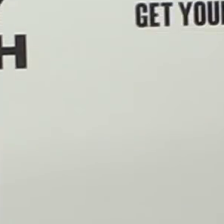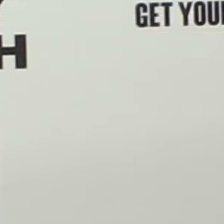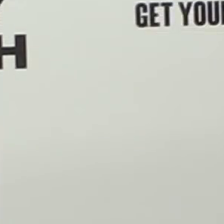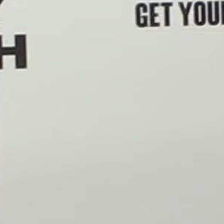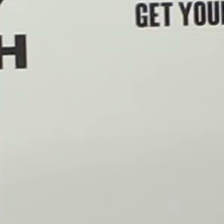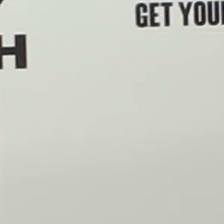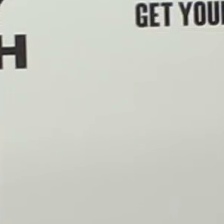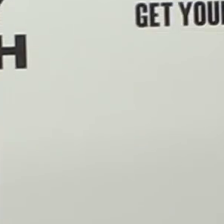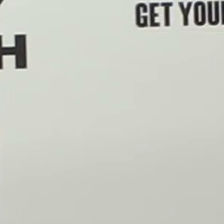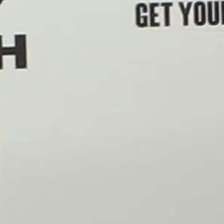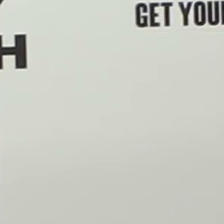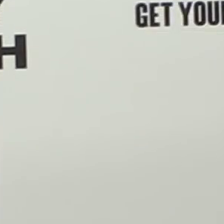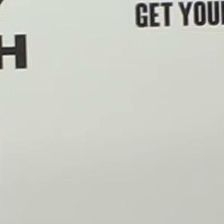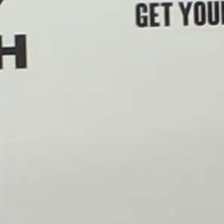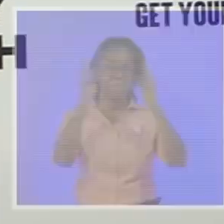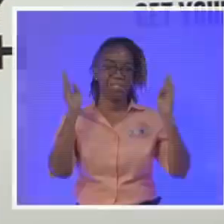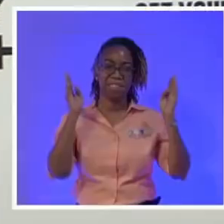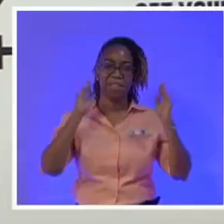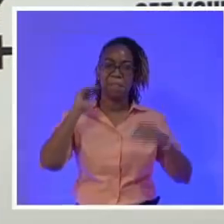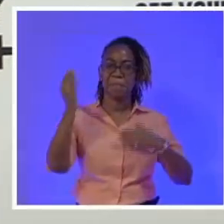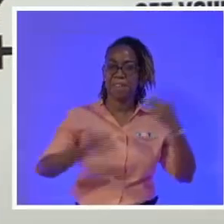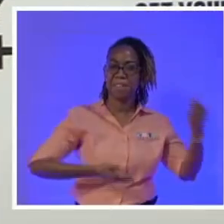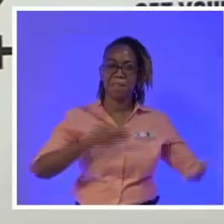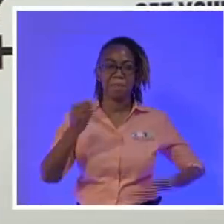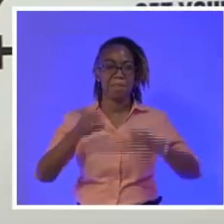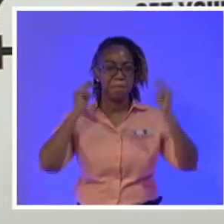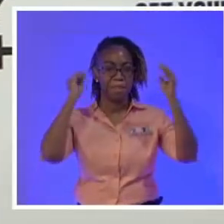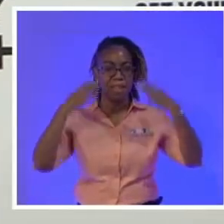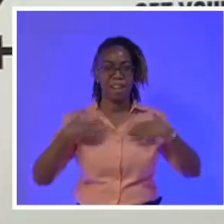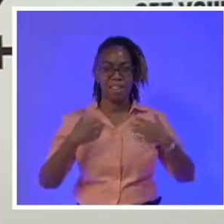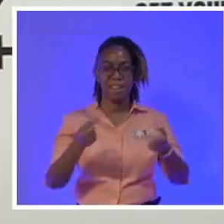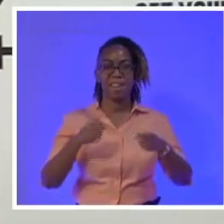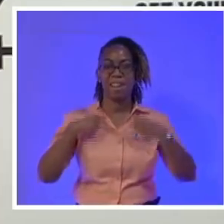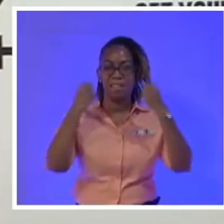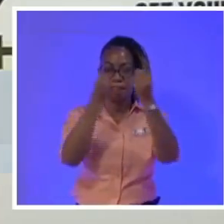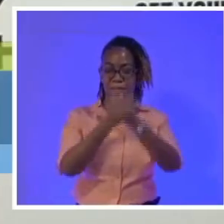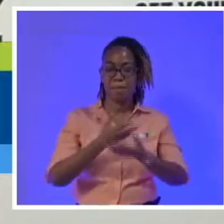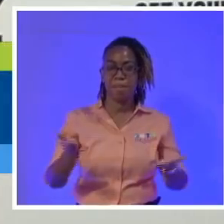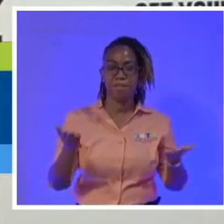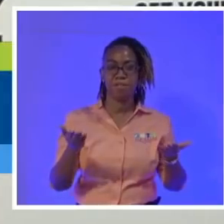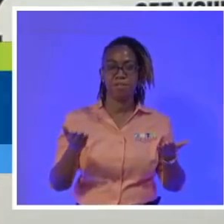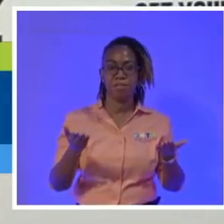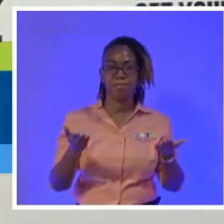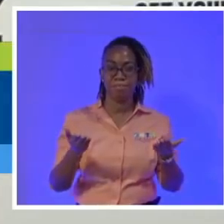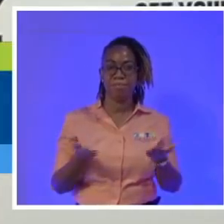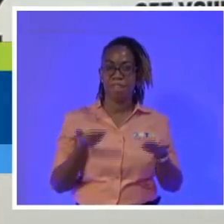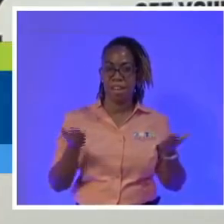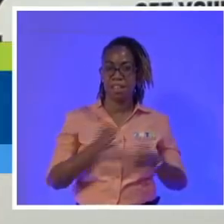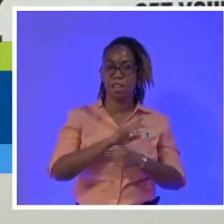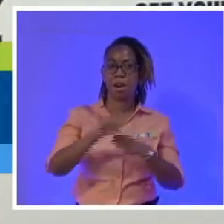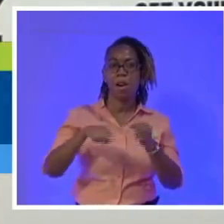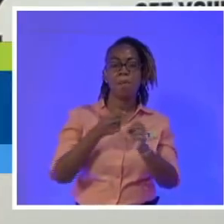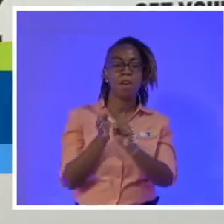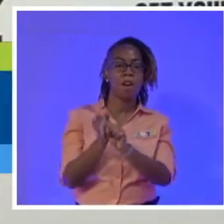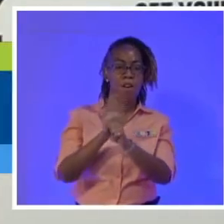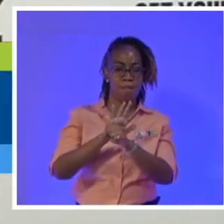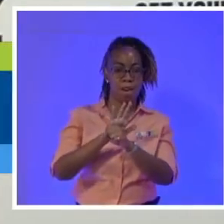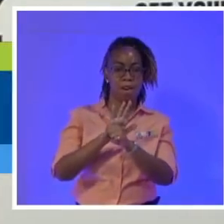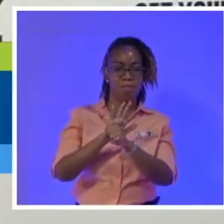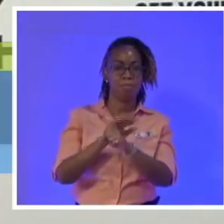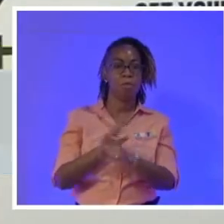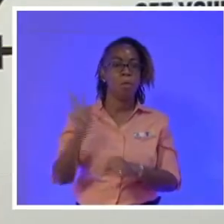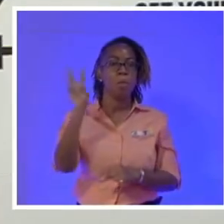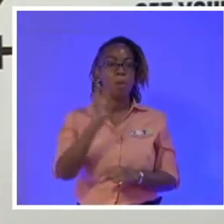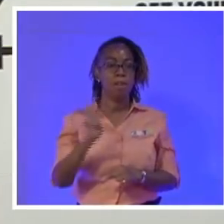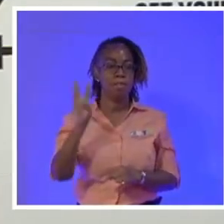pleasant good morning and welcome to the Ministry of Health's update on the national COVID-19 response for Wednesday, 12th